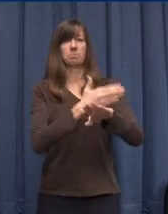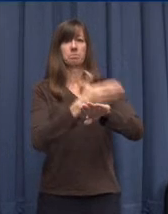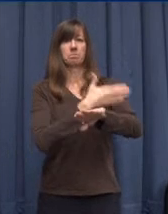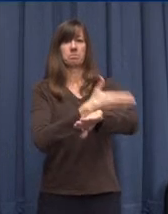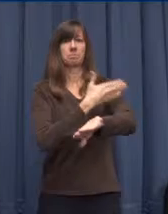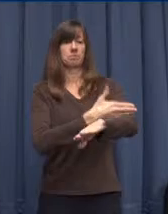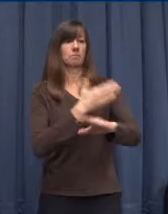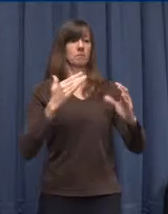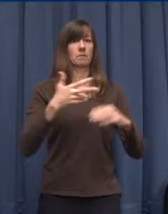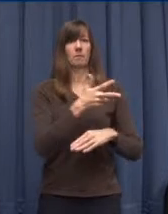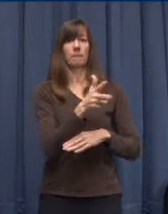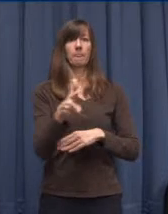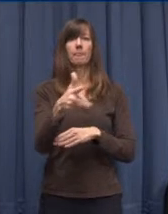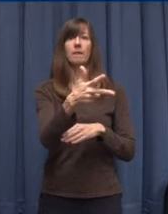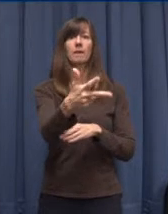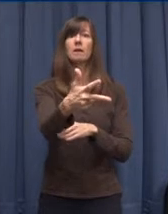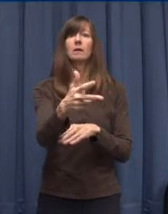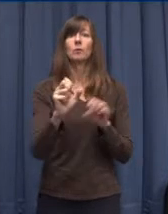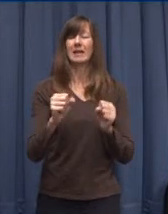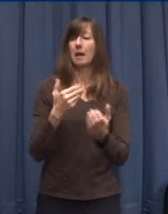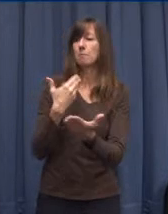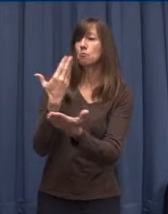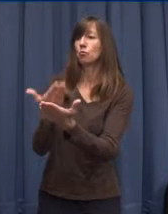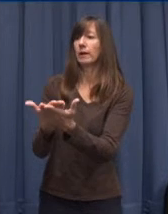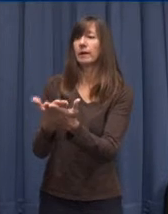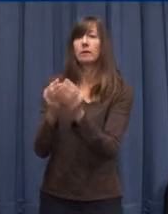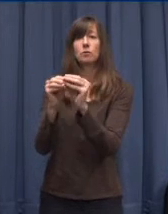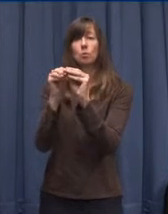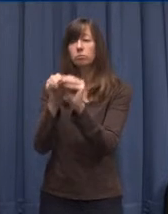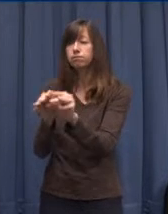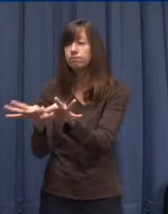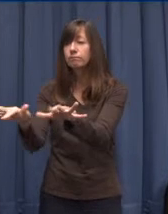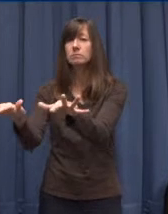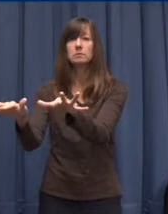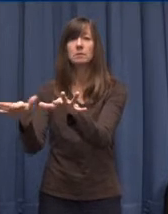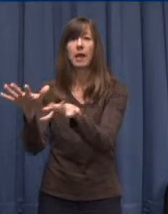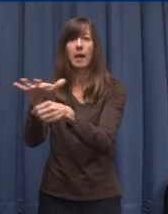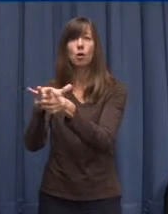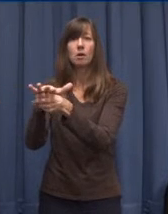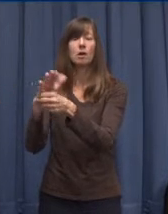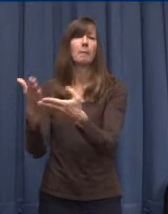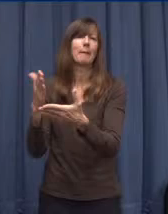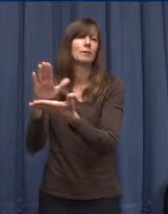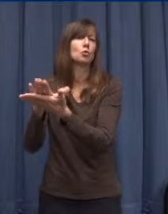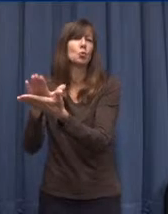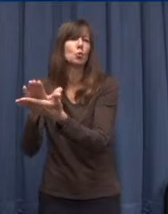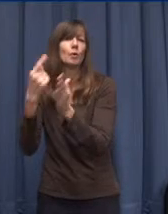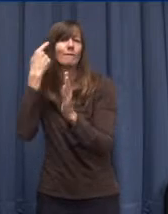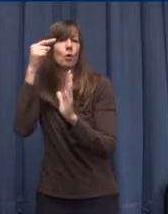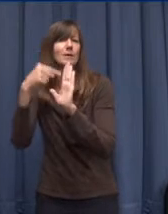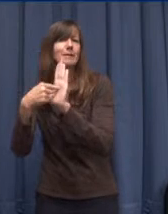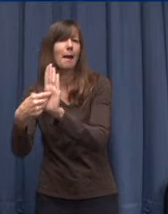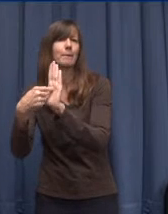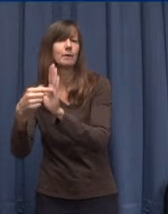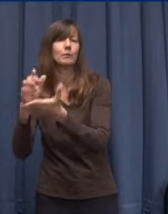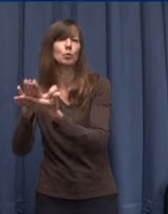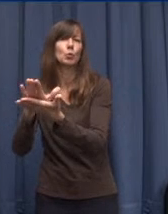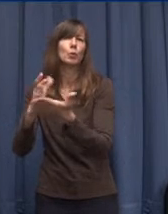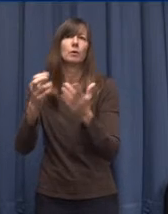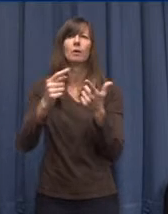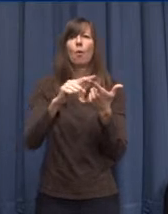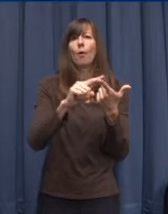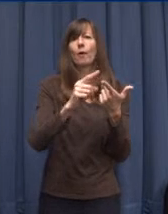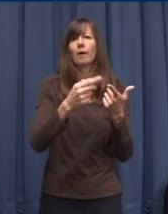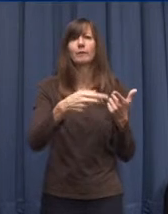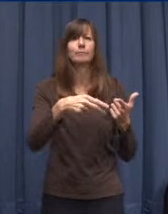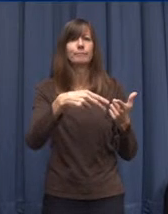cluster sites, whether that be at a school or a senior facility, some other high-risk facility, or wherever we may see a cluster emerging, and